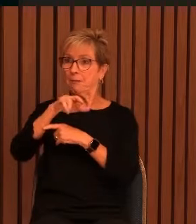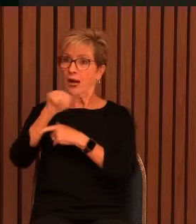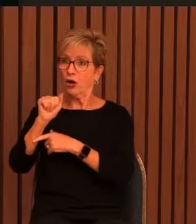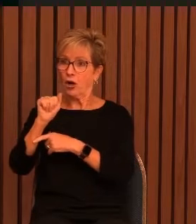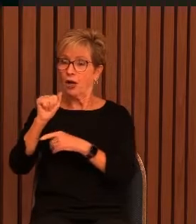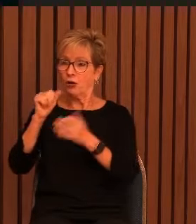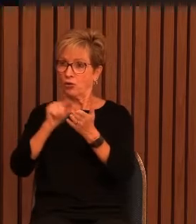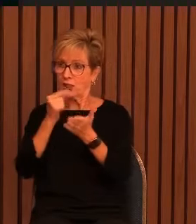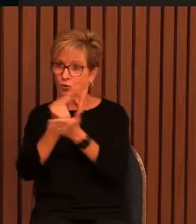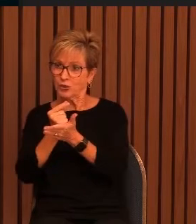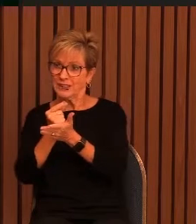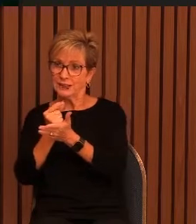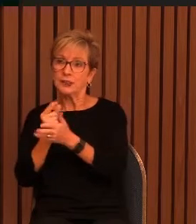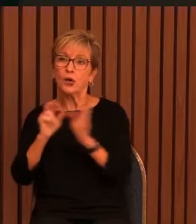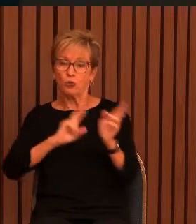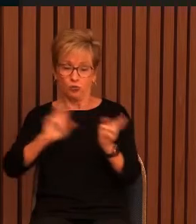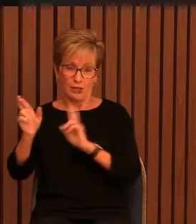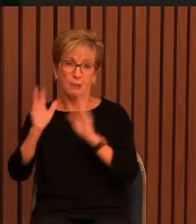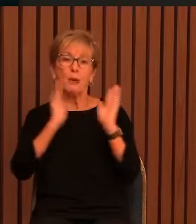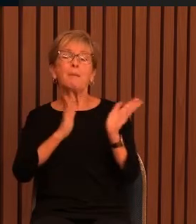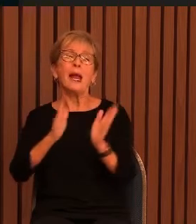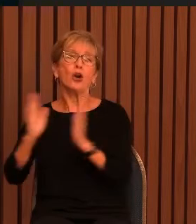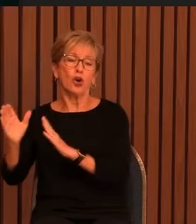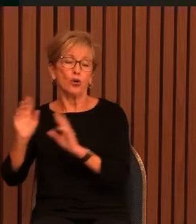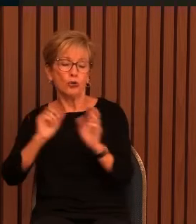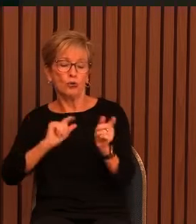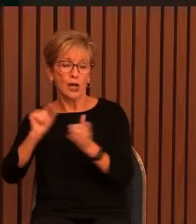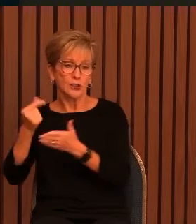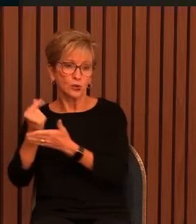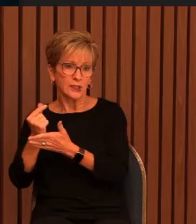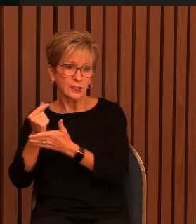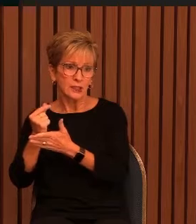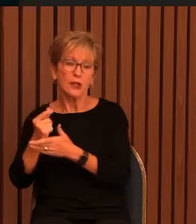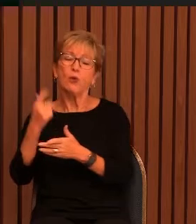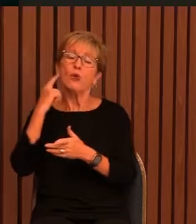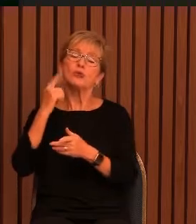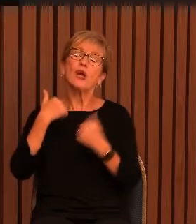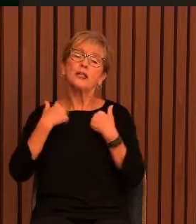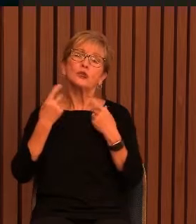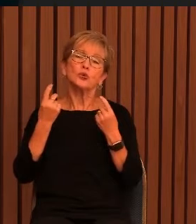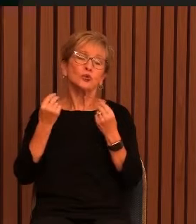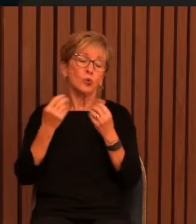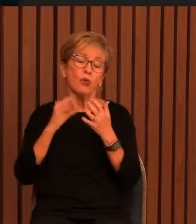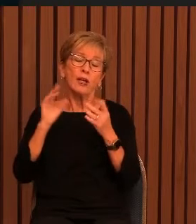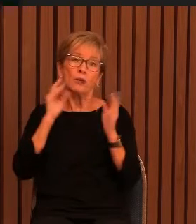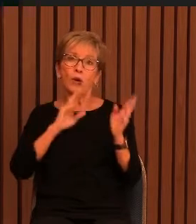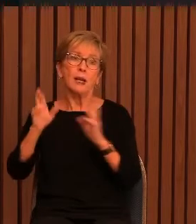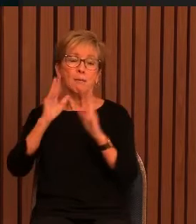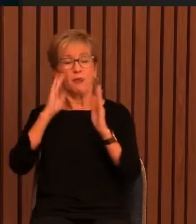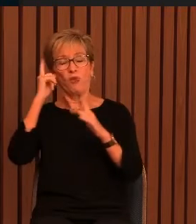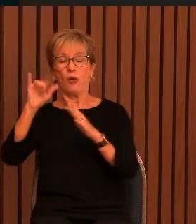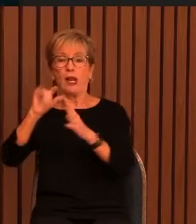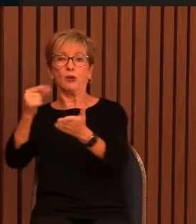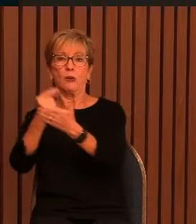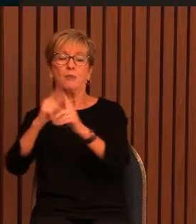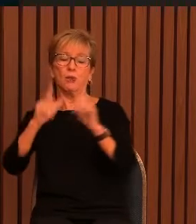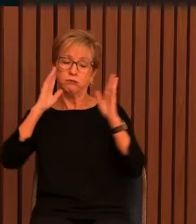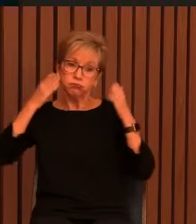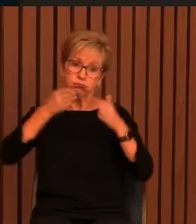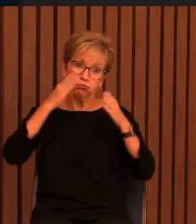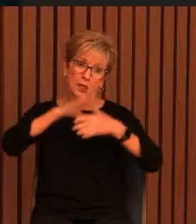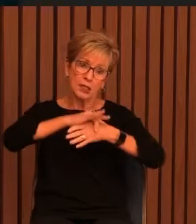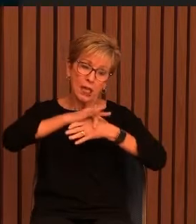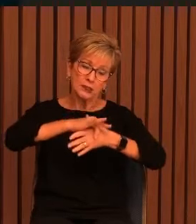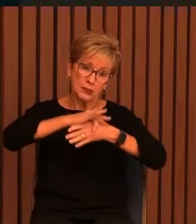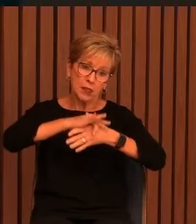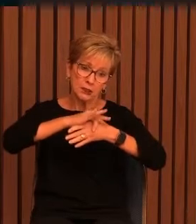what I hear, well, we're trying to do a portrait of a graduate, but we have so much to do with the academic content. Well, take